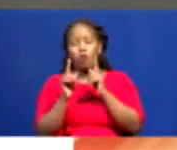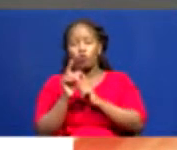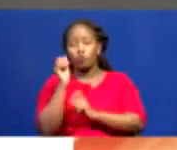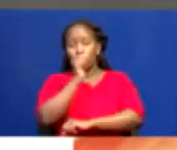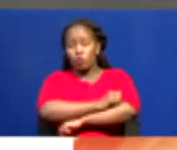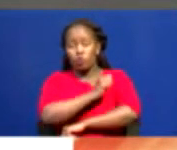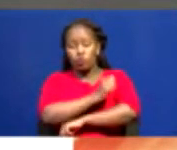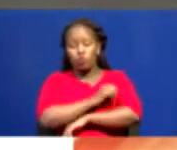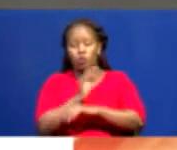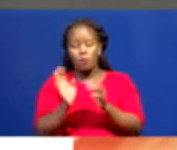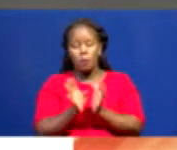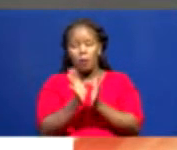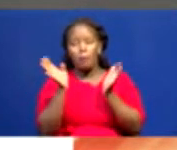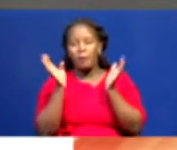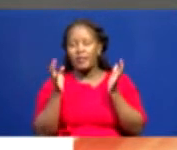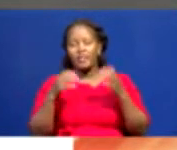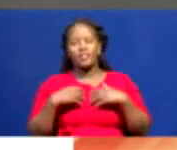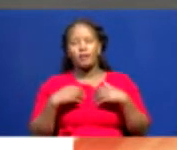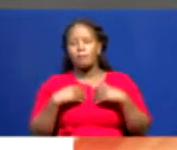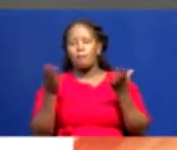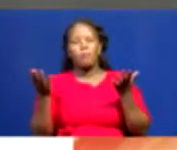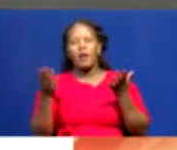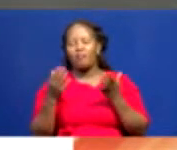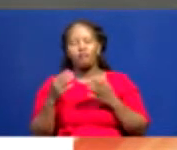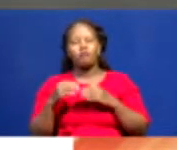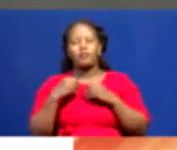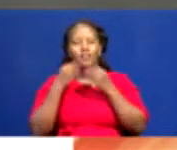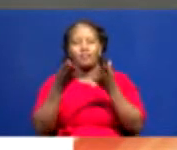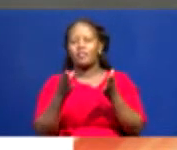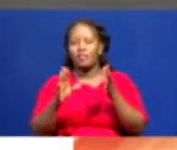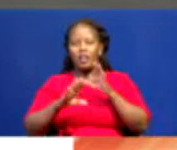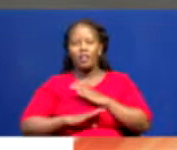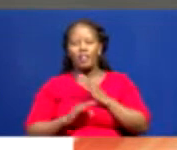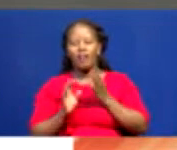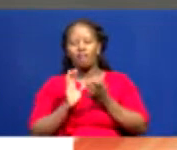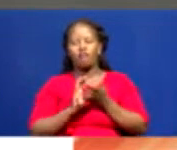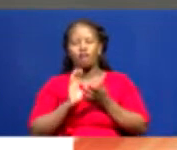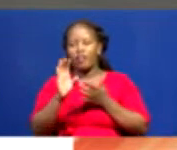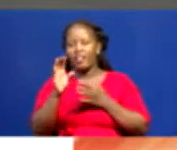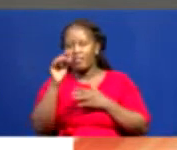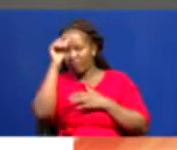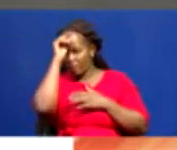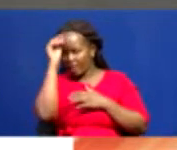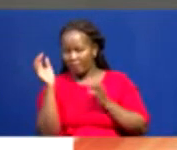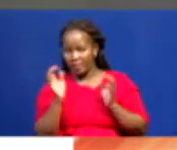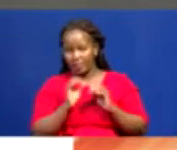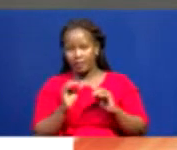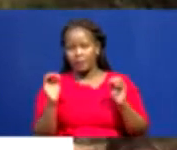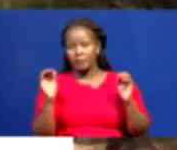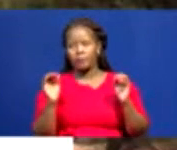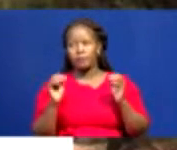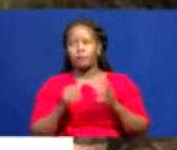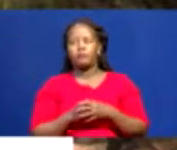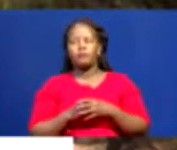public school, has allegedly not been receiving enough funding from the government.